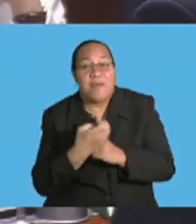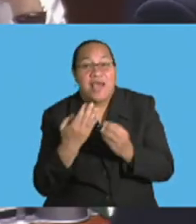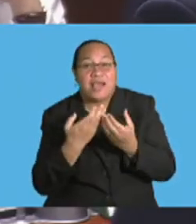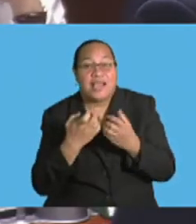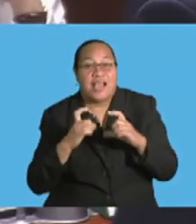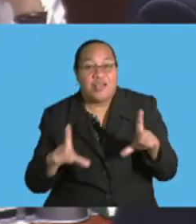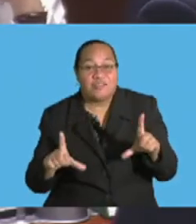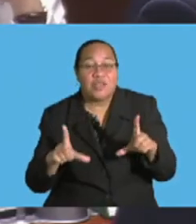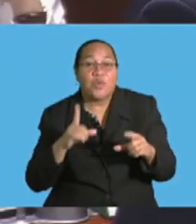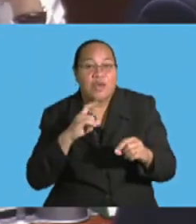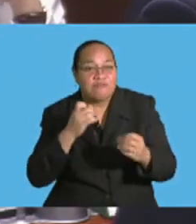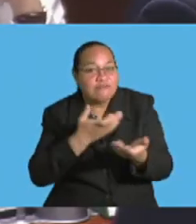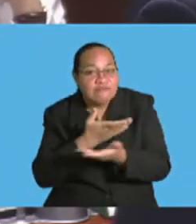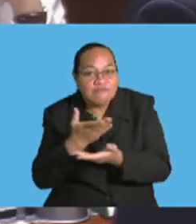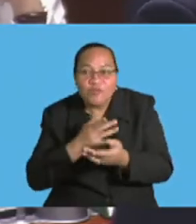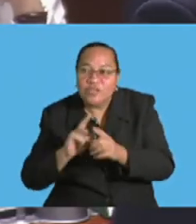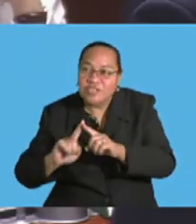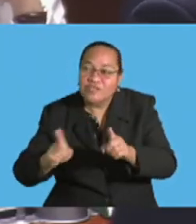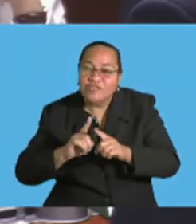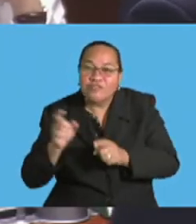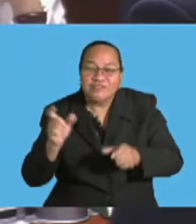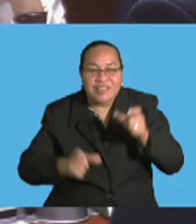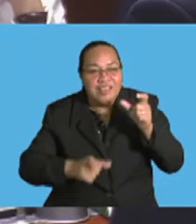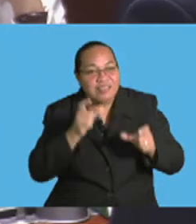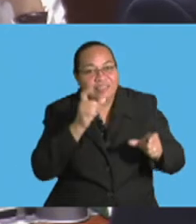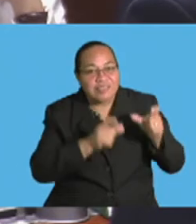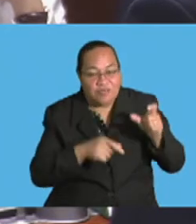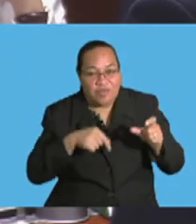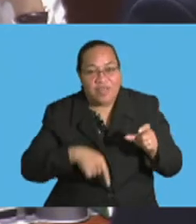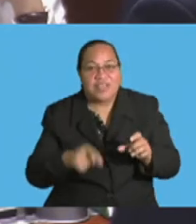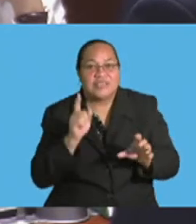and discussions with relevant partners on funding this financial year,